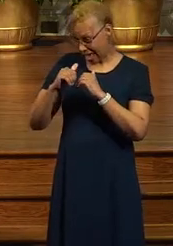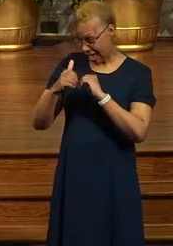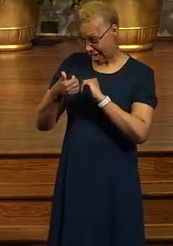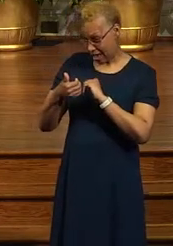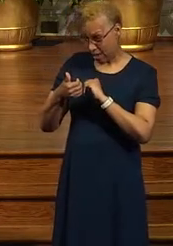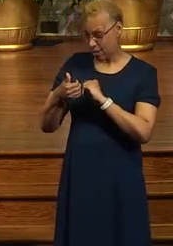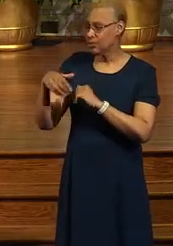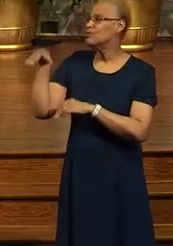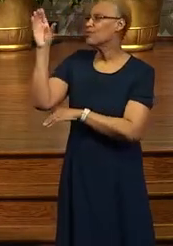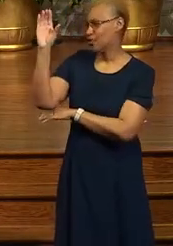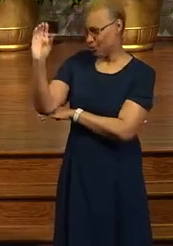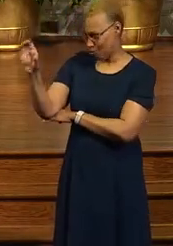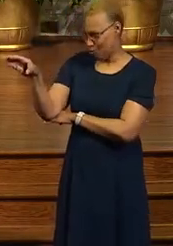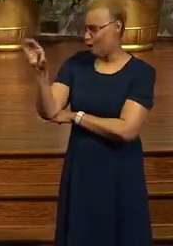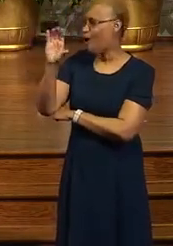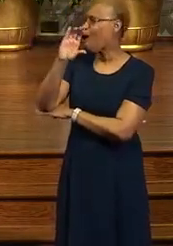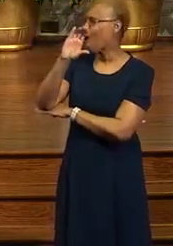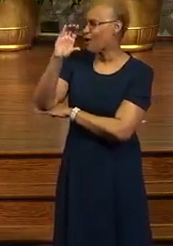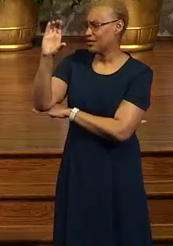cross.